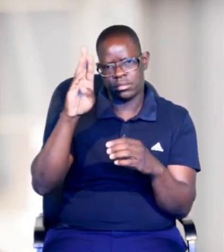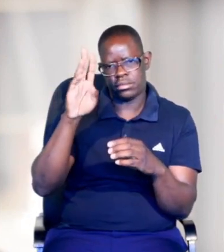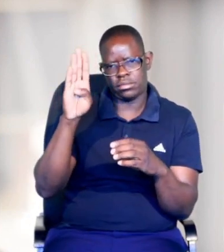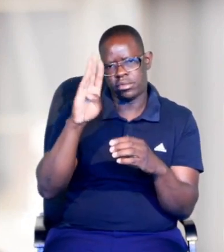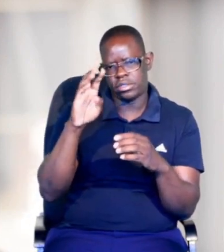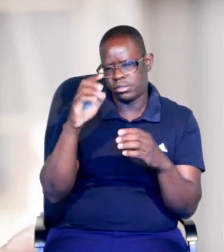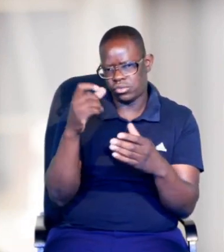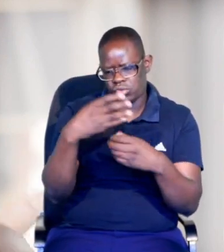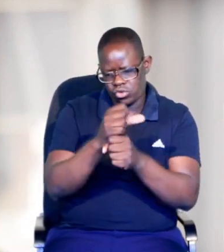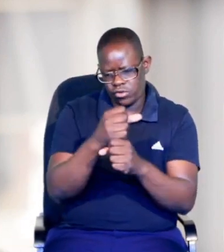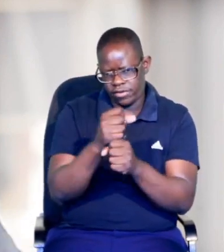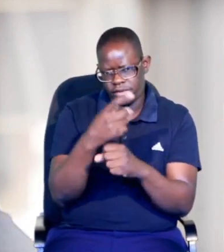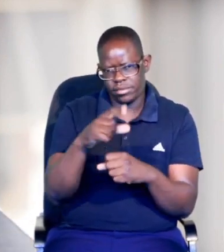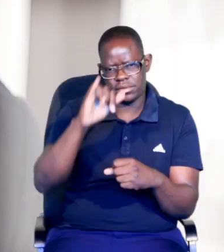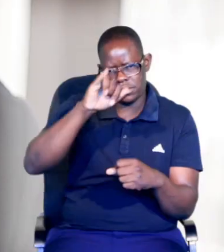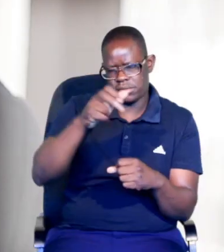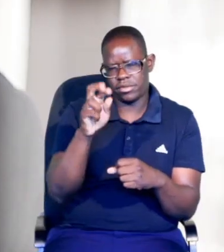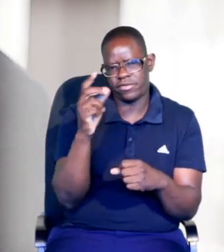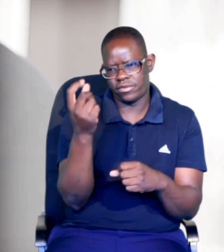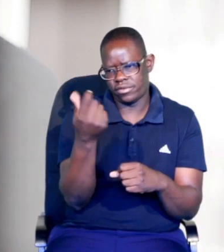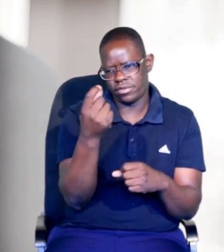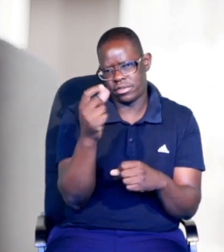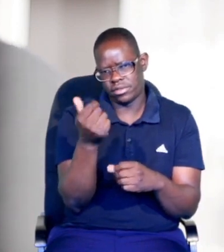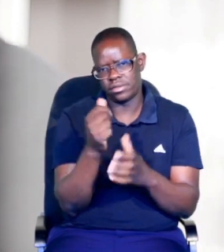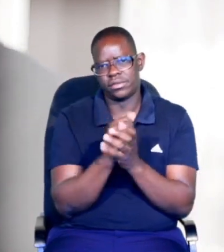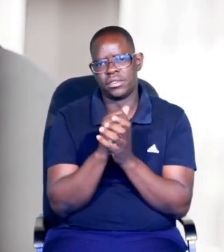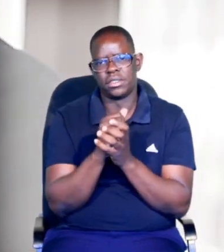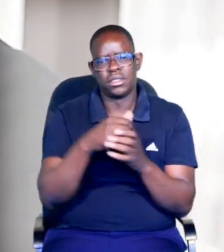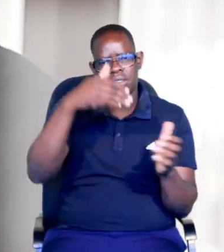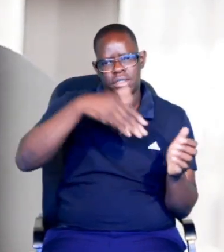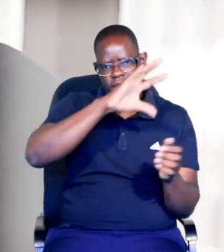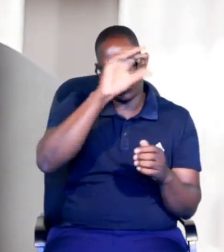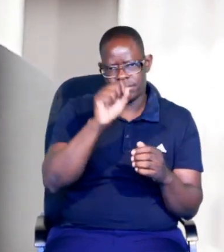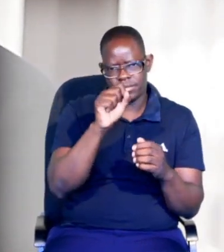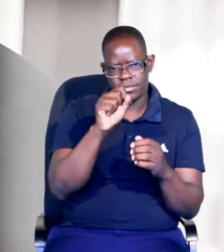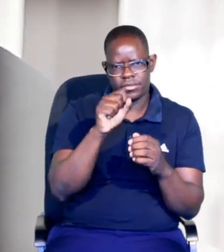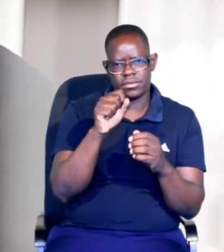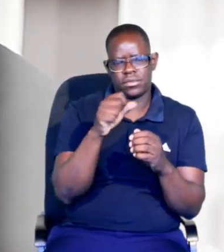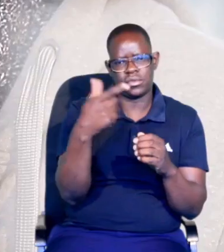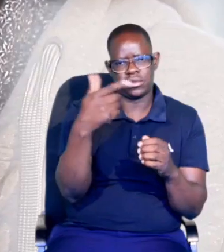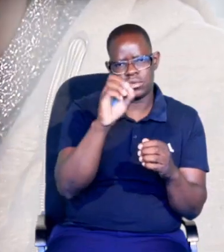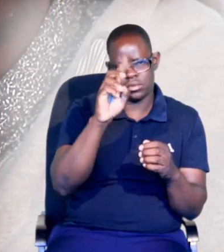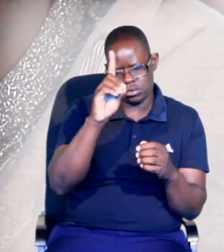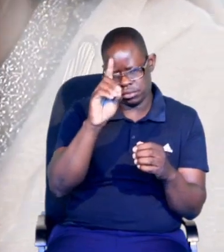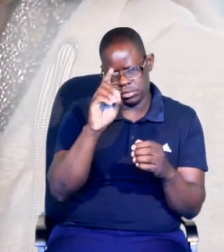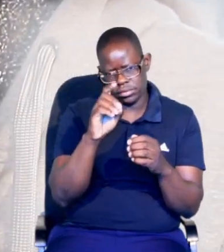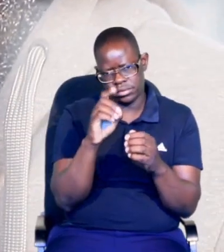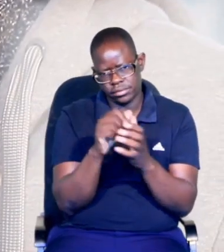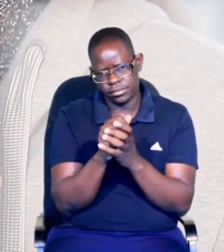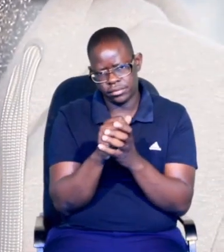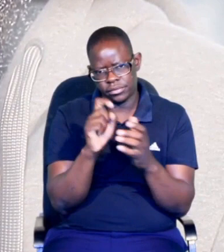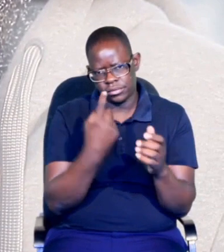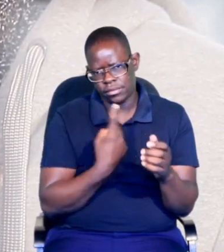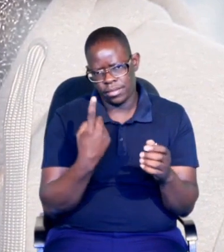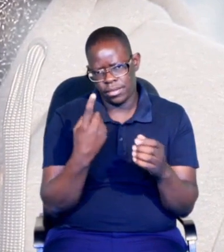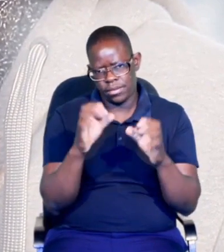production of coffee, and Japan for rice. So, just like South Africa is known for the production of coal? And don't forget our